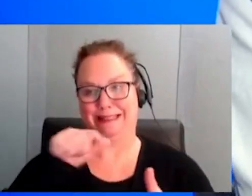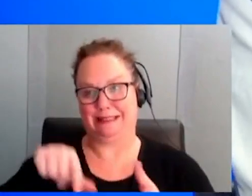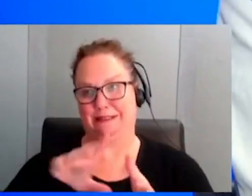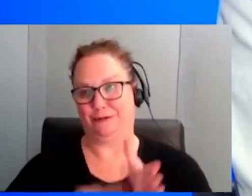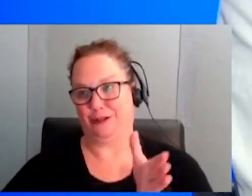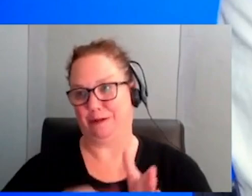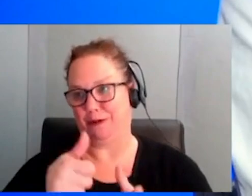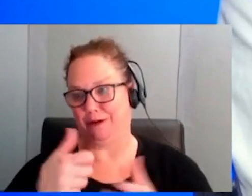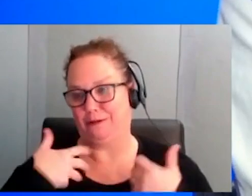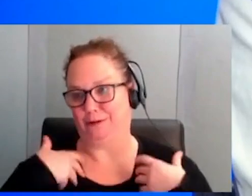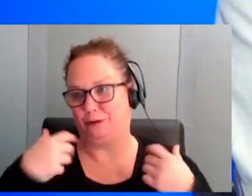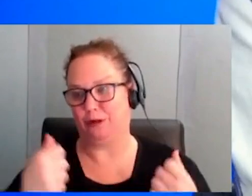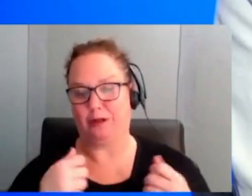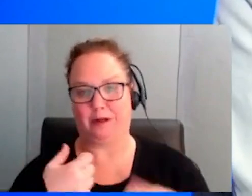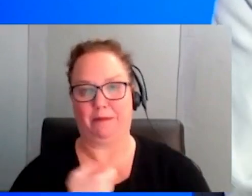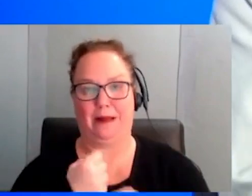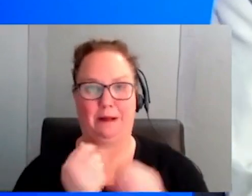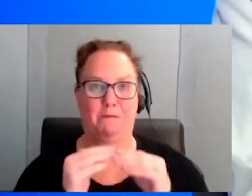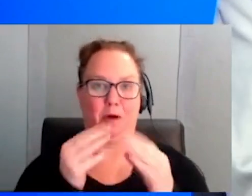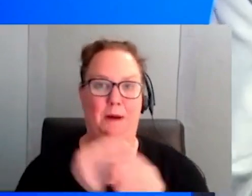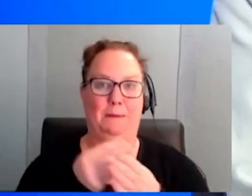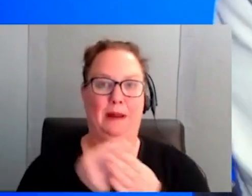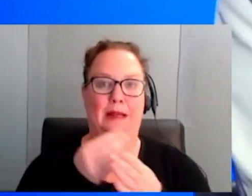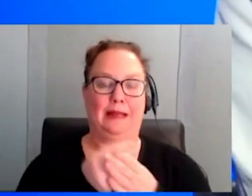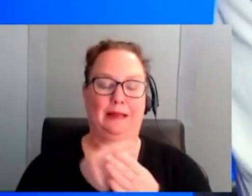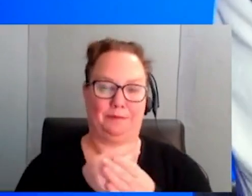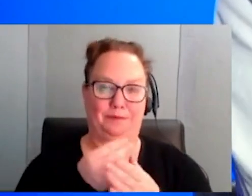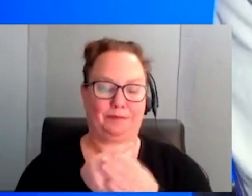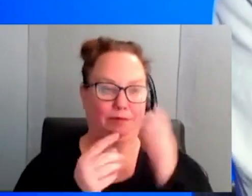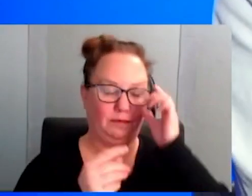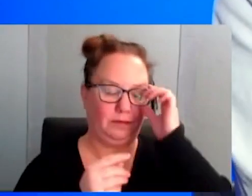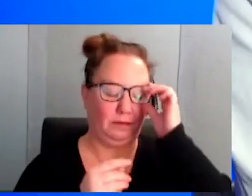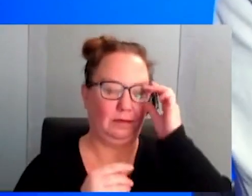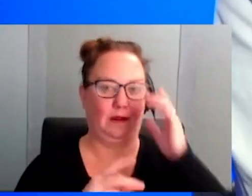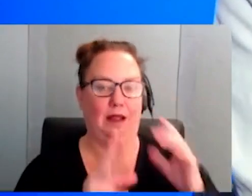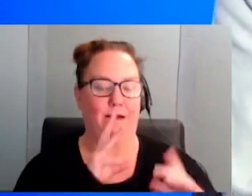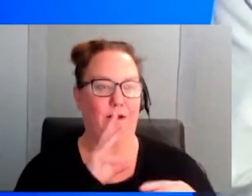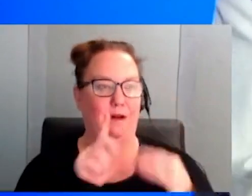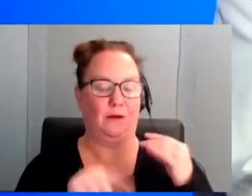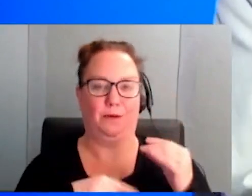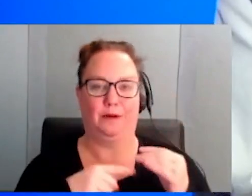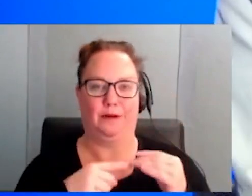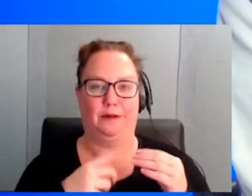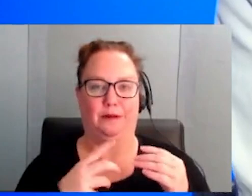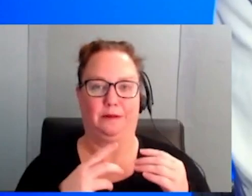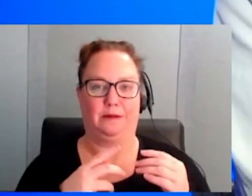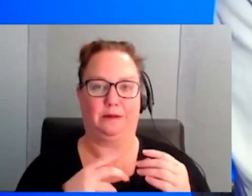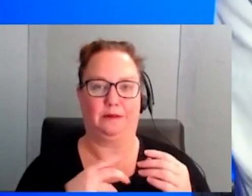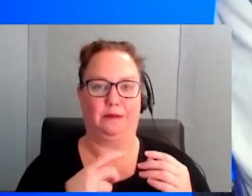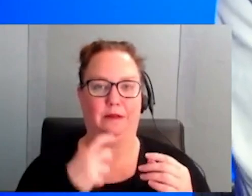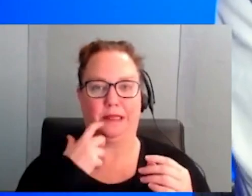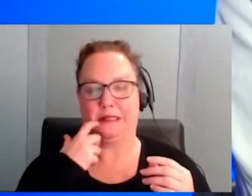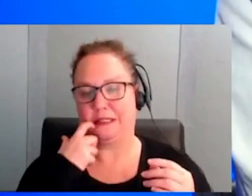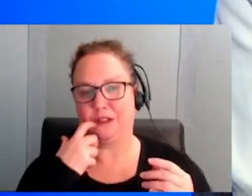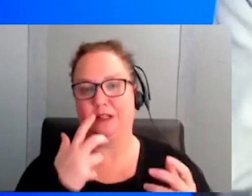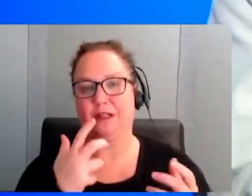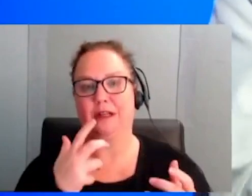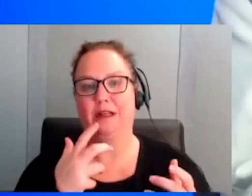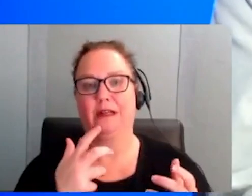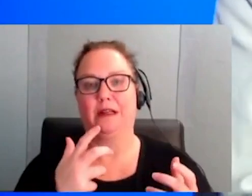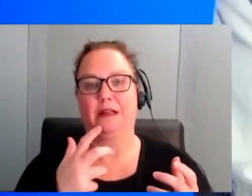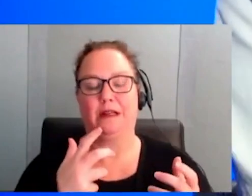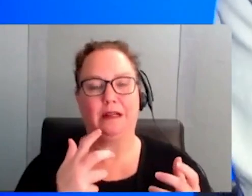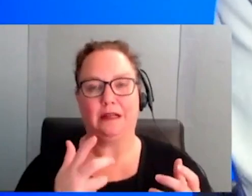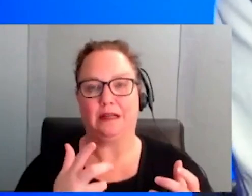can make more money off it. And so when you go, I've talked to those with substance use, opioid use disorders, and they